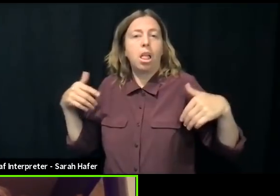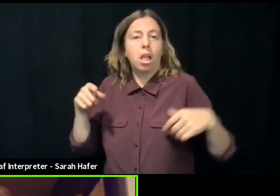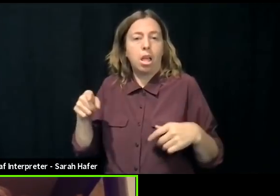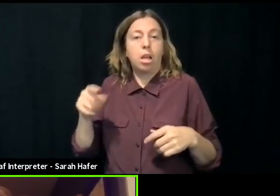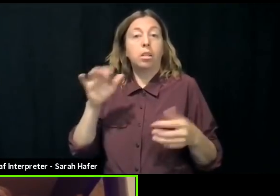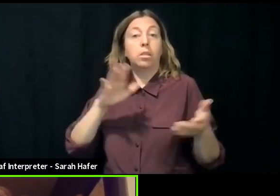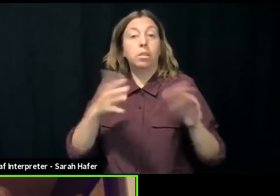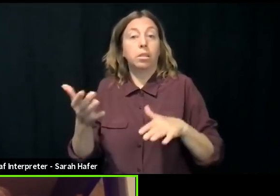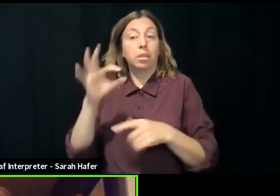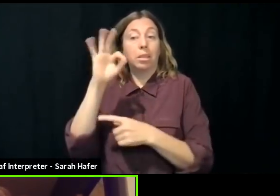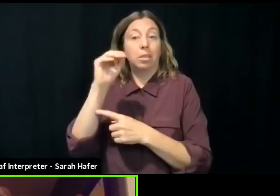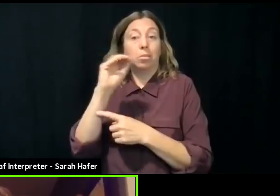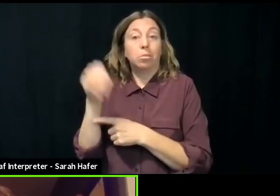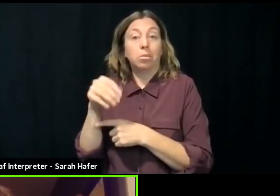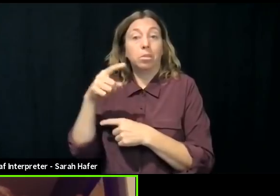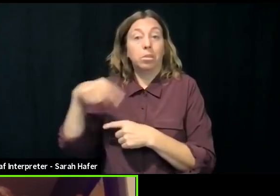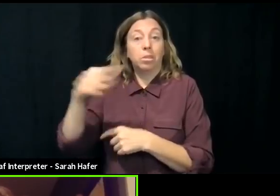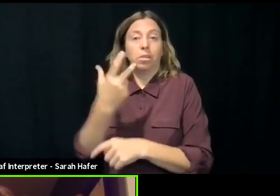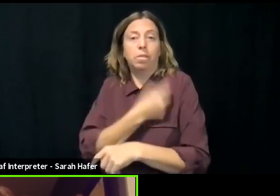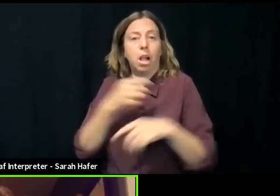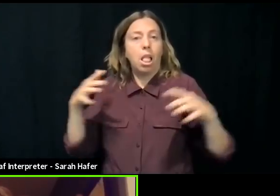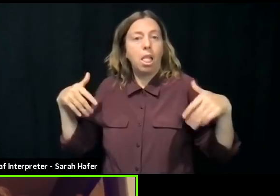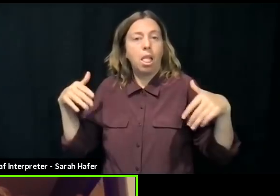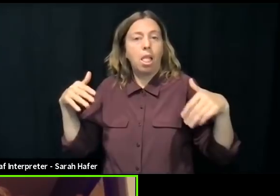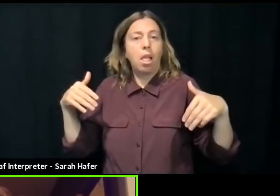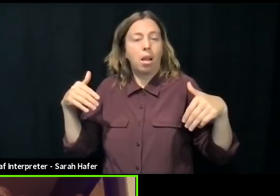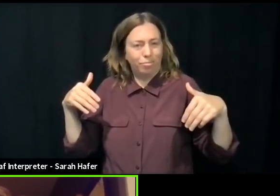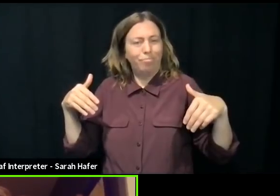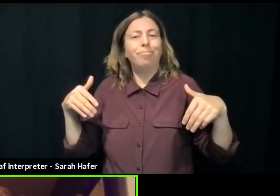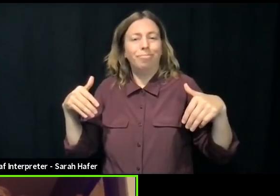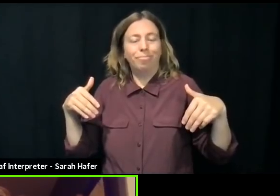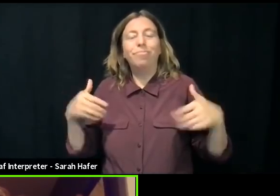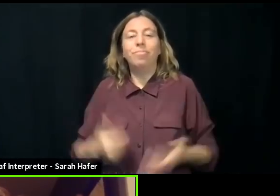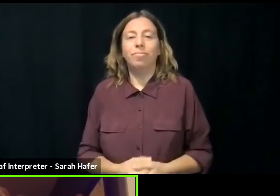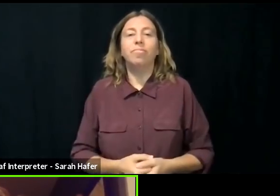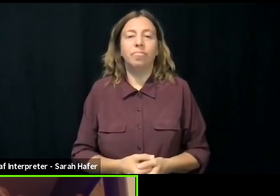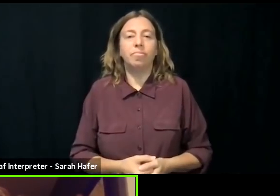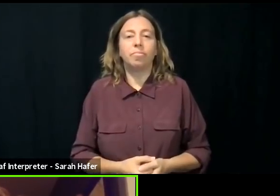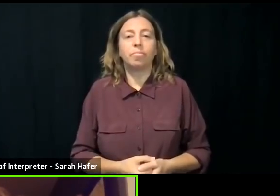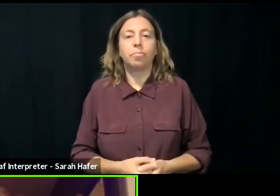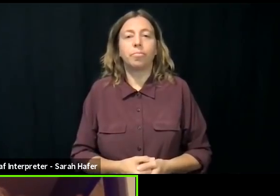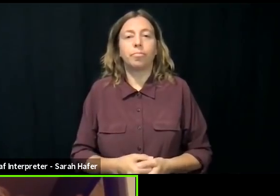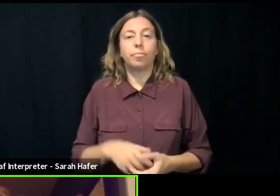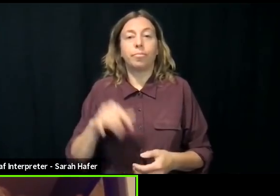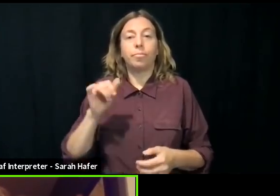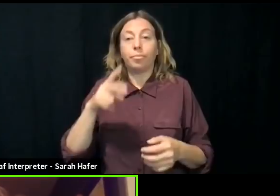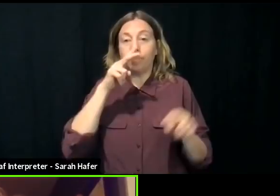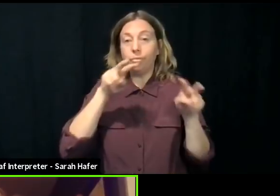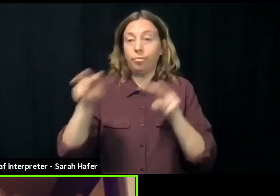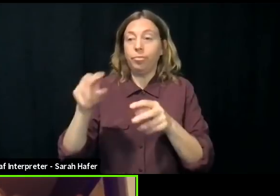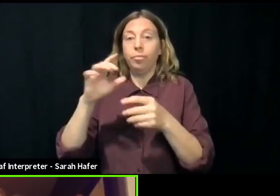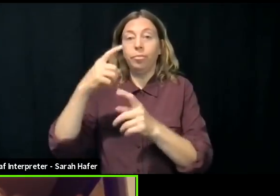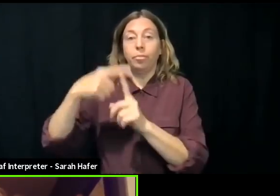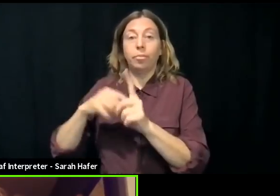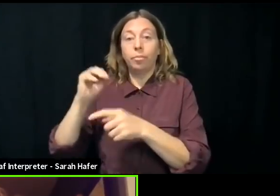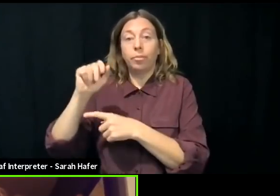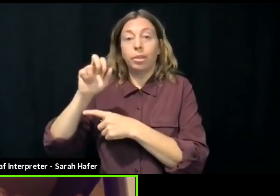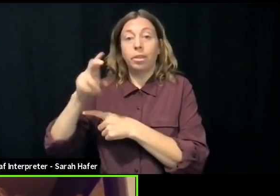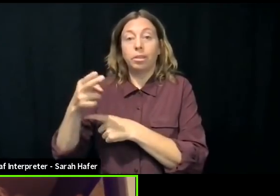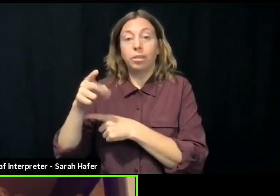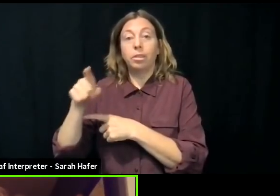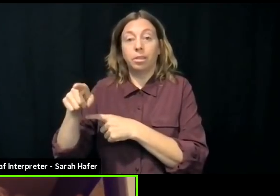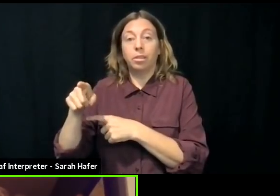fully vaccinated. When we look at data between March 1st and May 31st, 98% of COVID-19